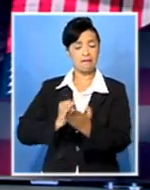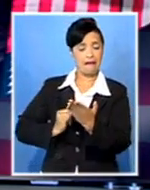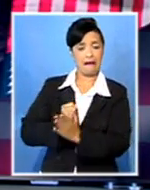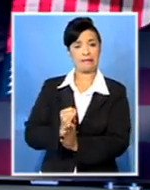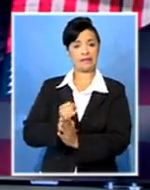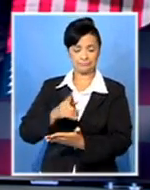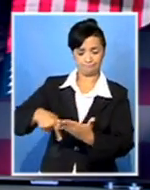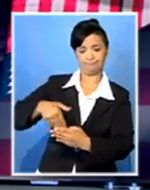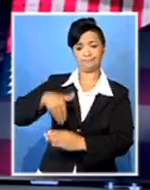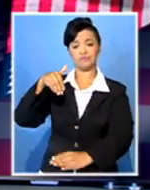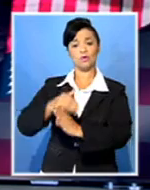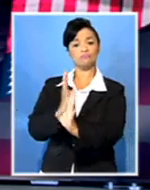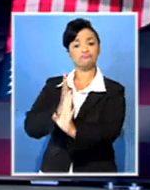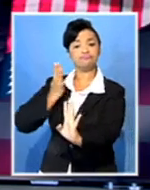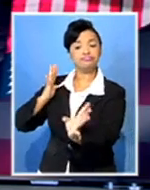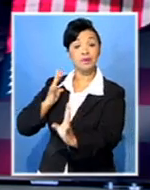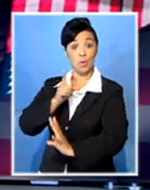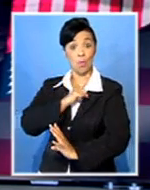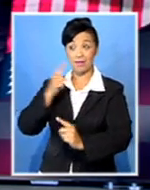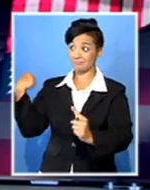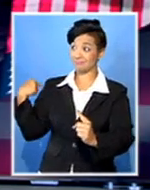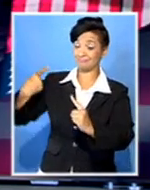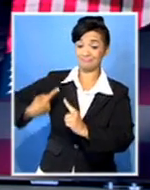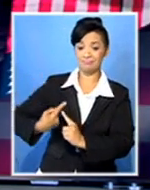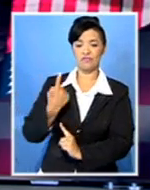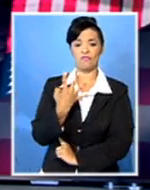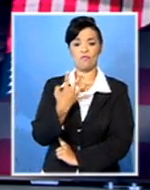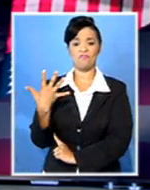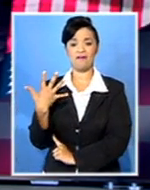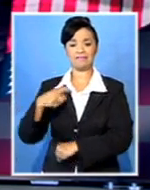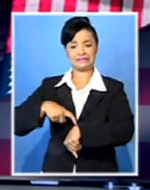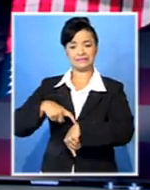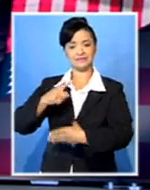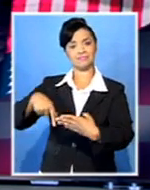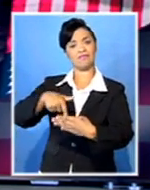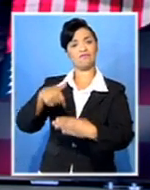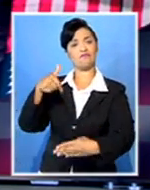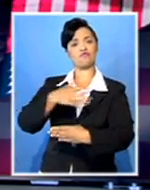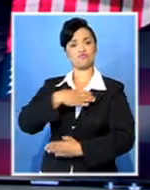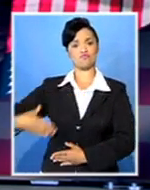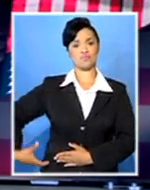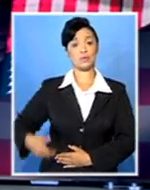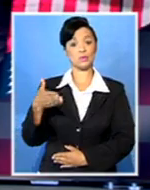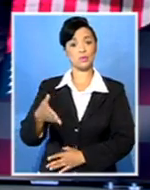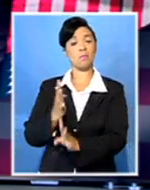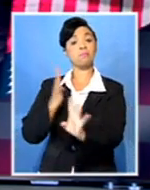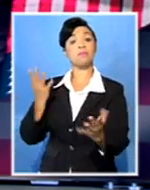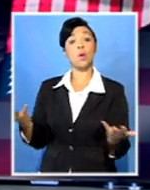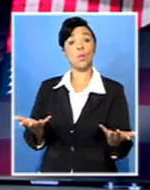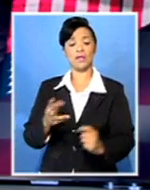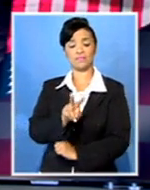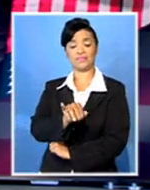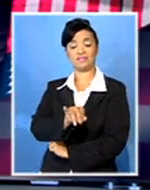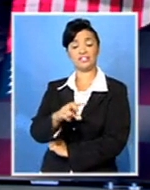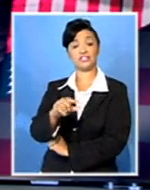to cast their ballots to elect the 45th President of the United States of America. Long lines have been seen at polling